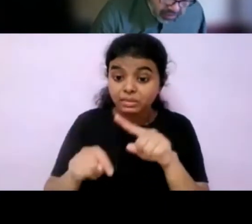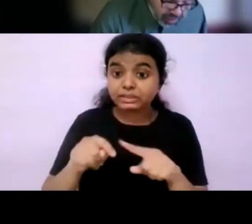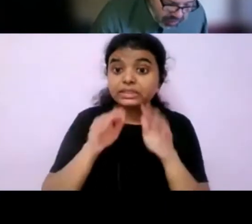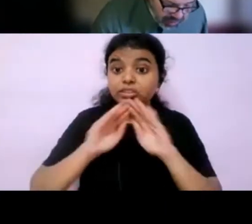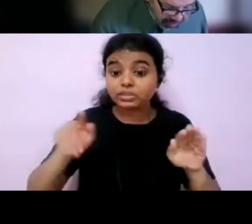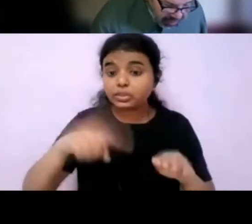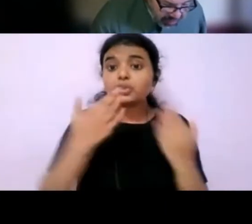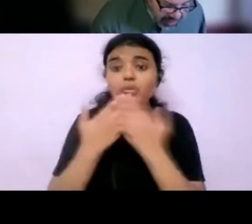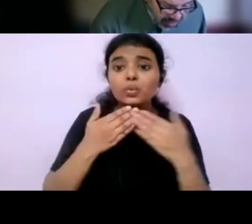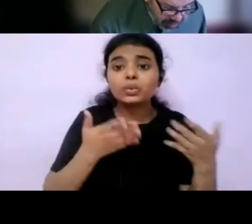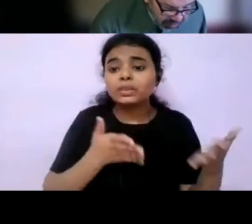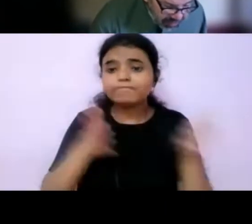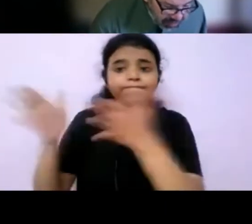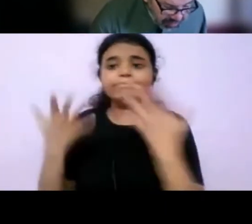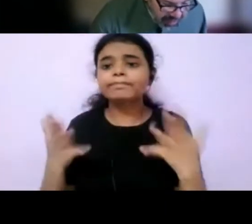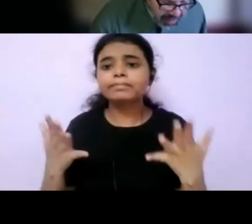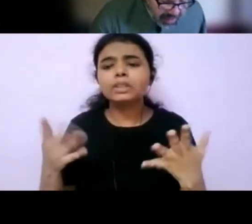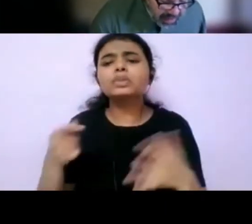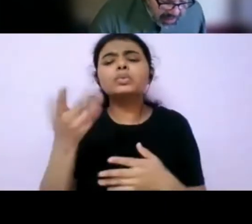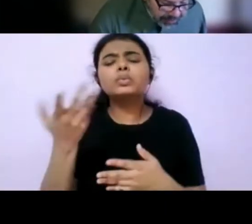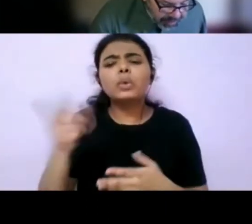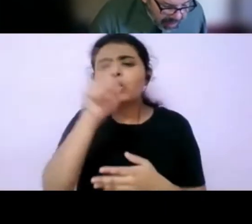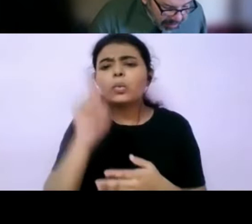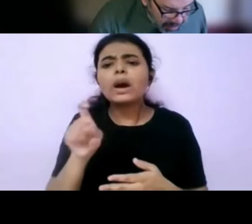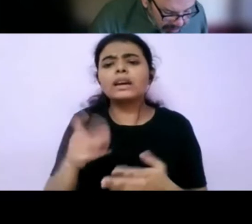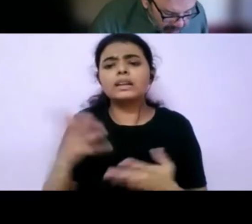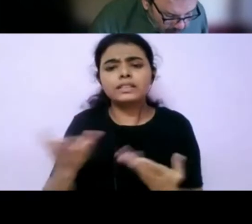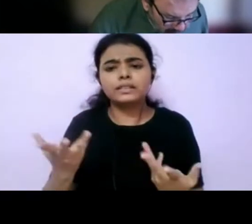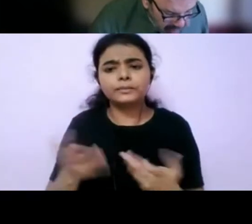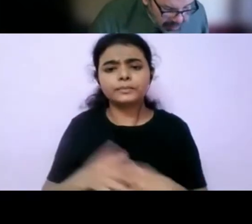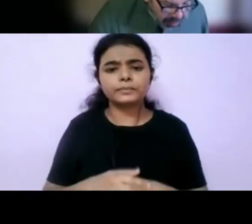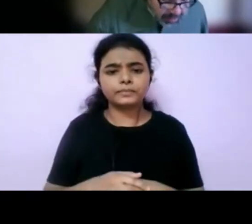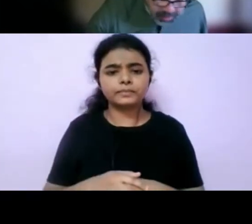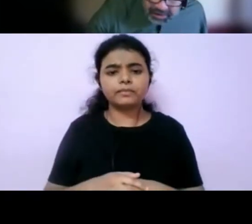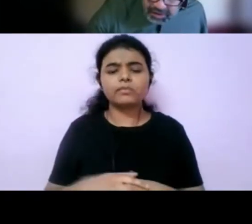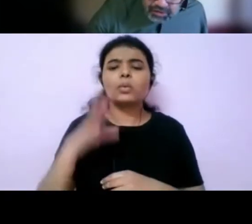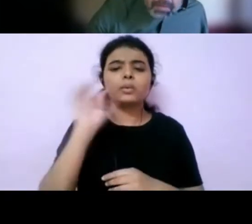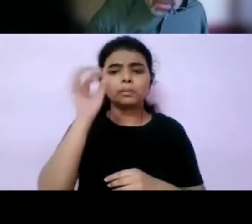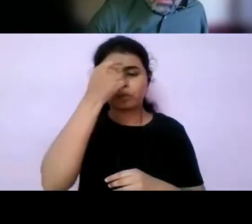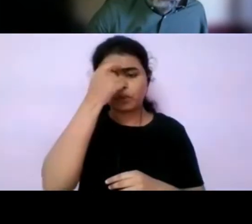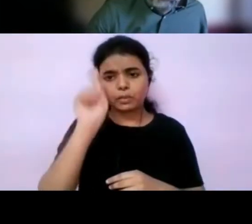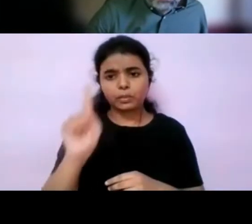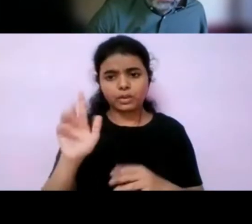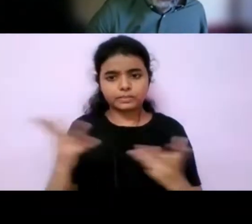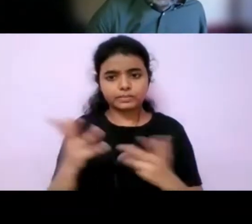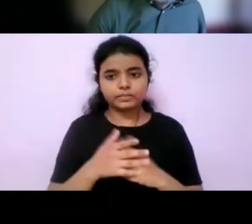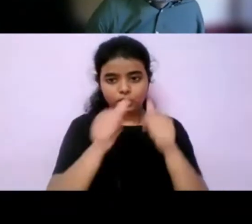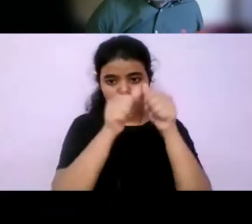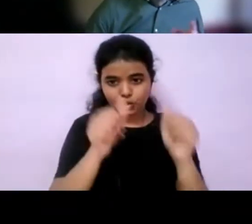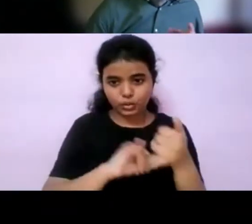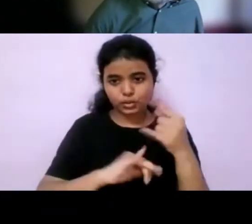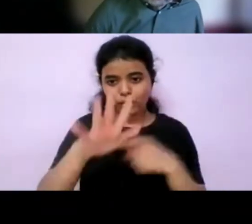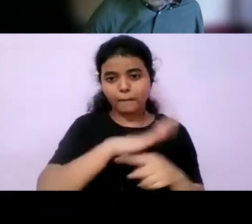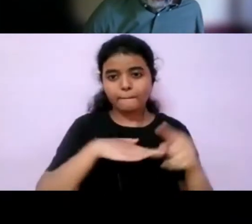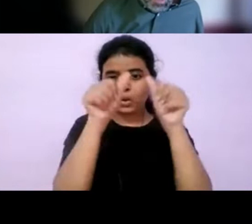going to school? These are the sorts of things we should focus on. But one of the problems with the social model is that